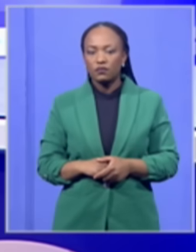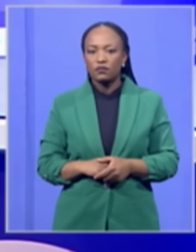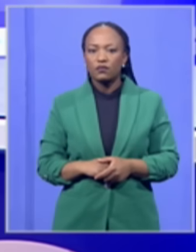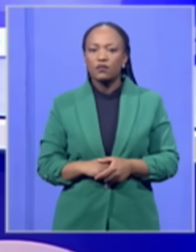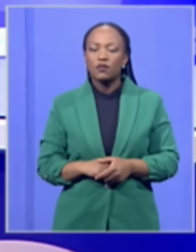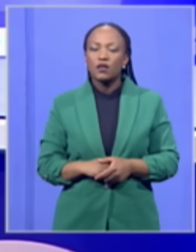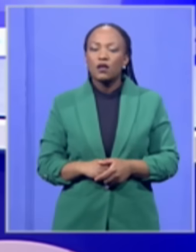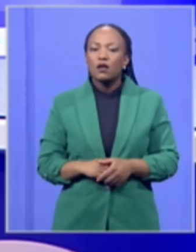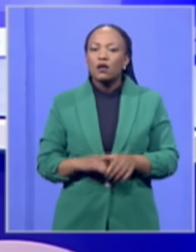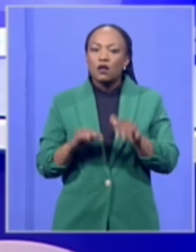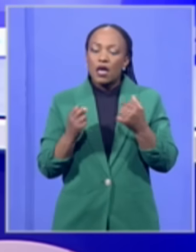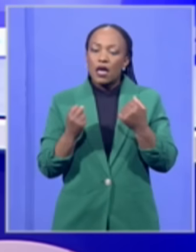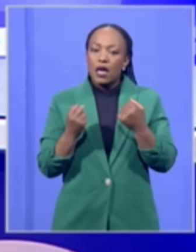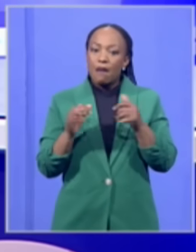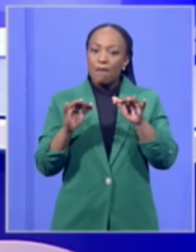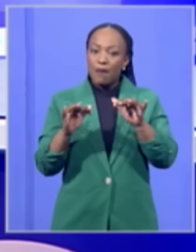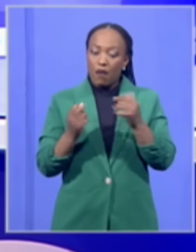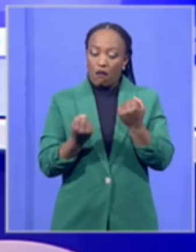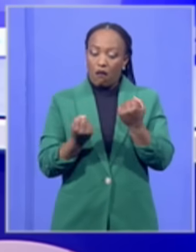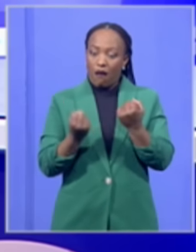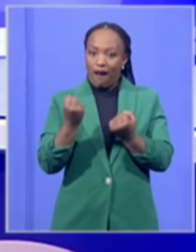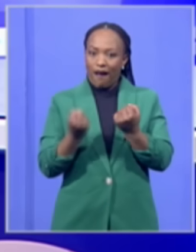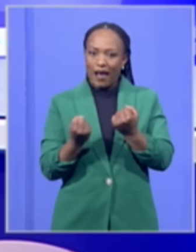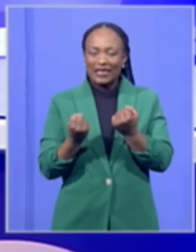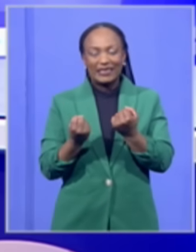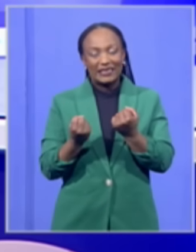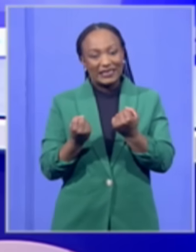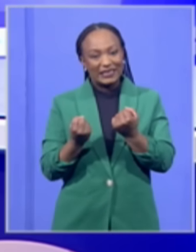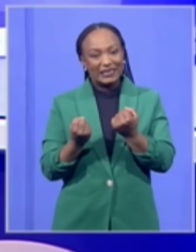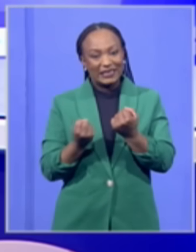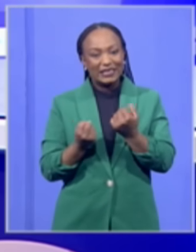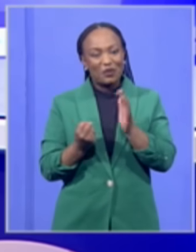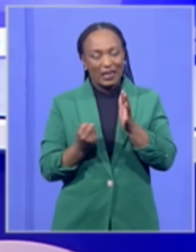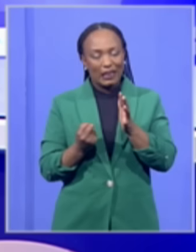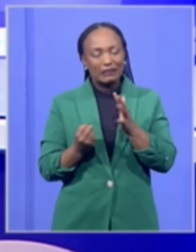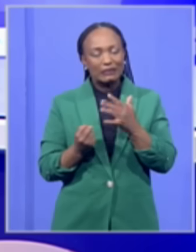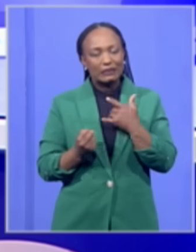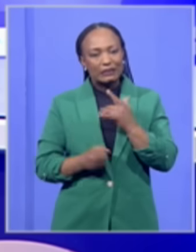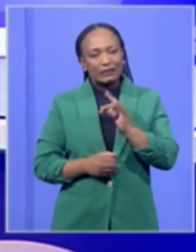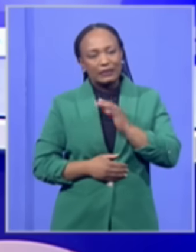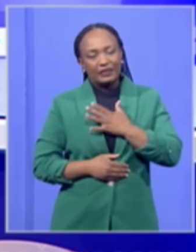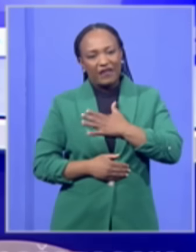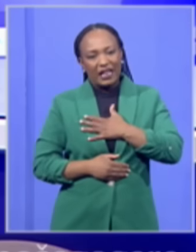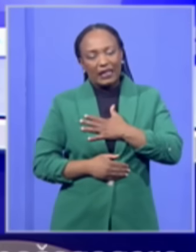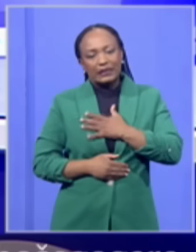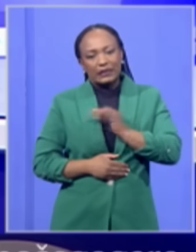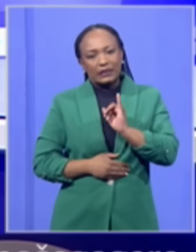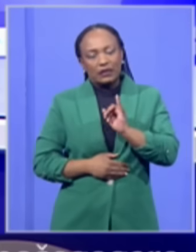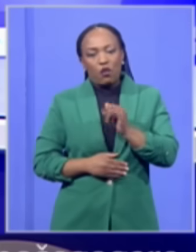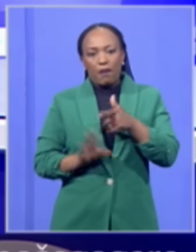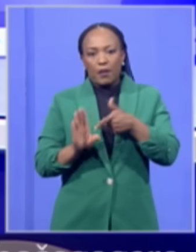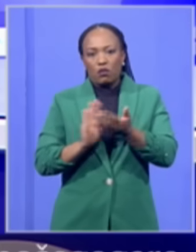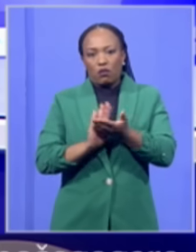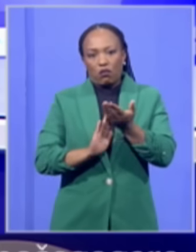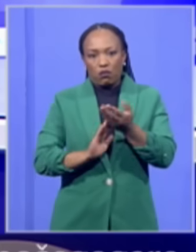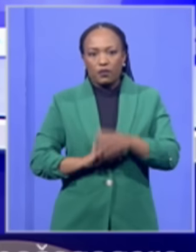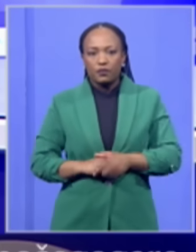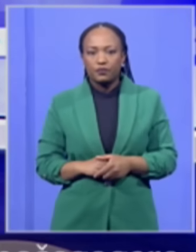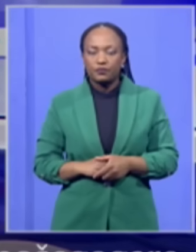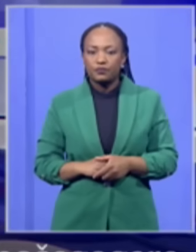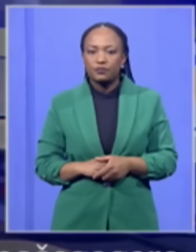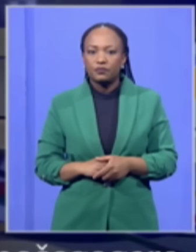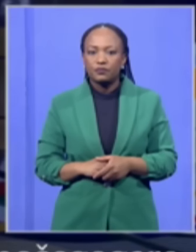Baotledi ba tla sobeletša letsogo morabeng ka ge theko ya makhura e oketšega go tloga bošegogare.